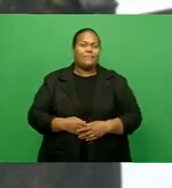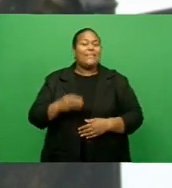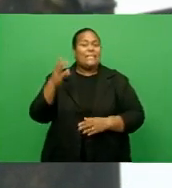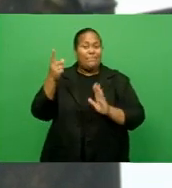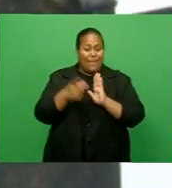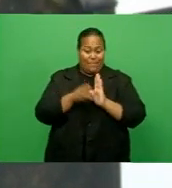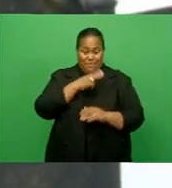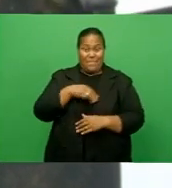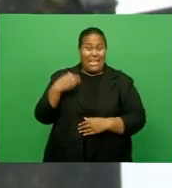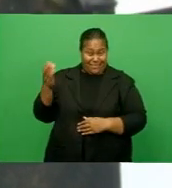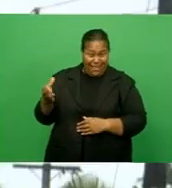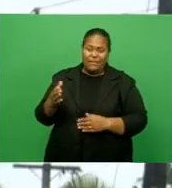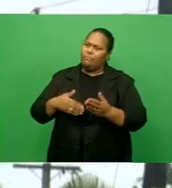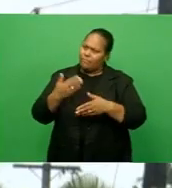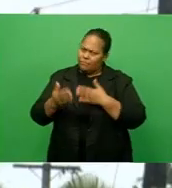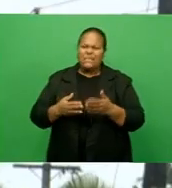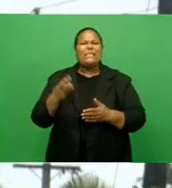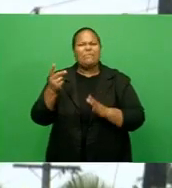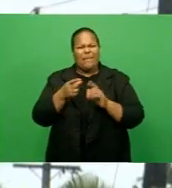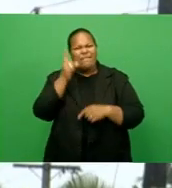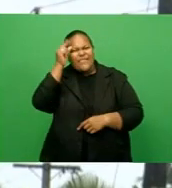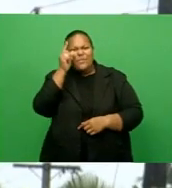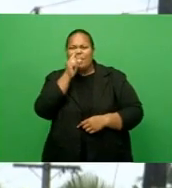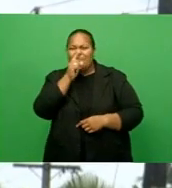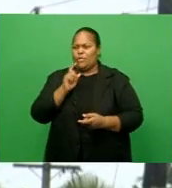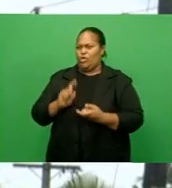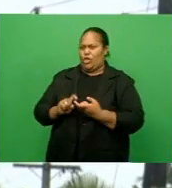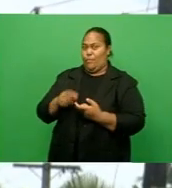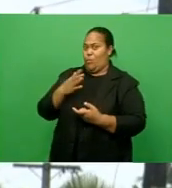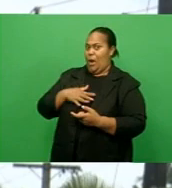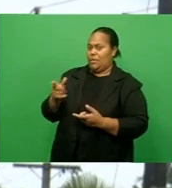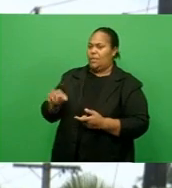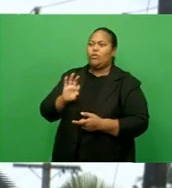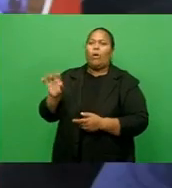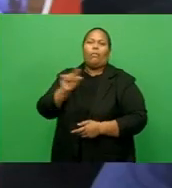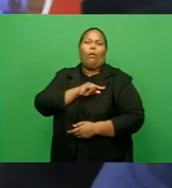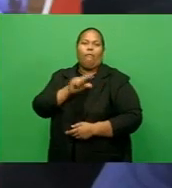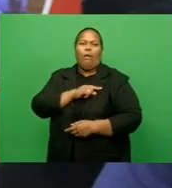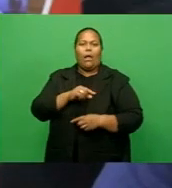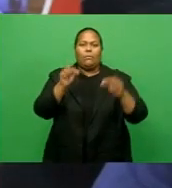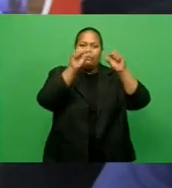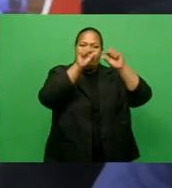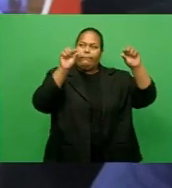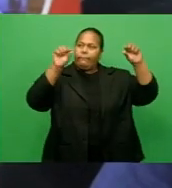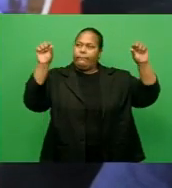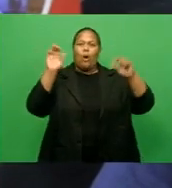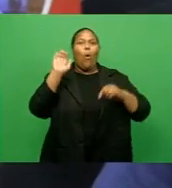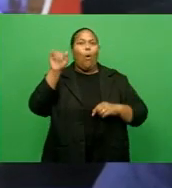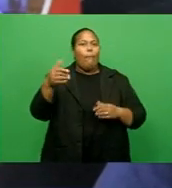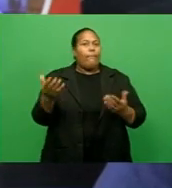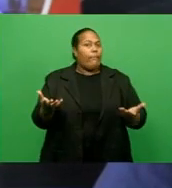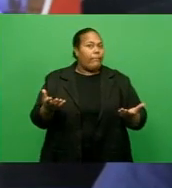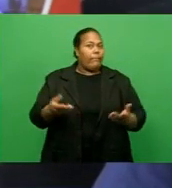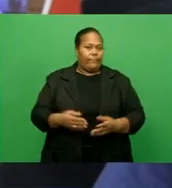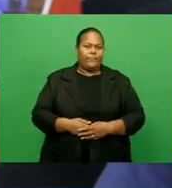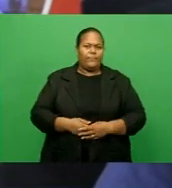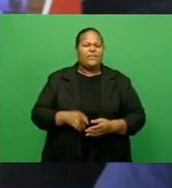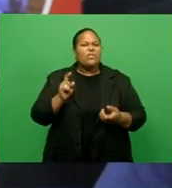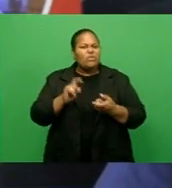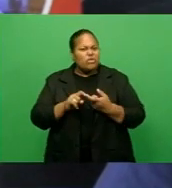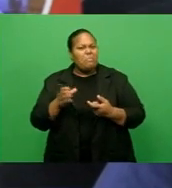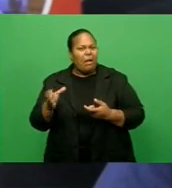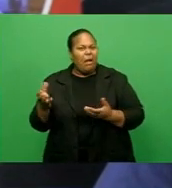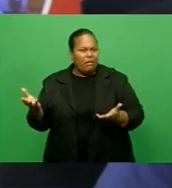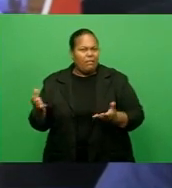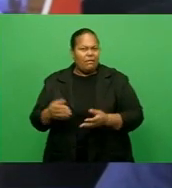Fijians look for cheaper alternatives and engage the services of unqualified people. So they go for cheaper products, they will go